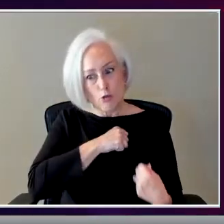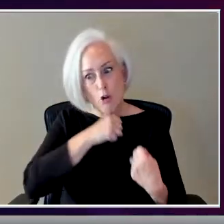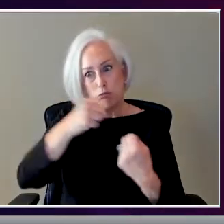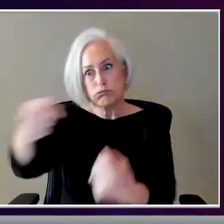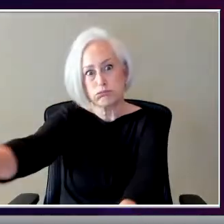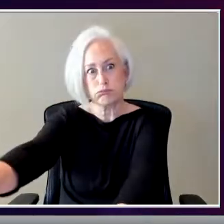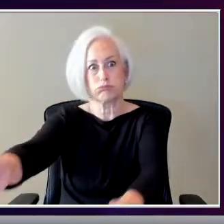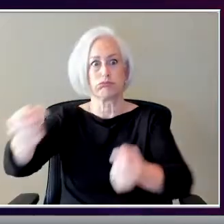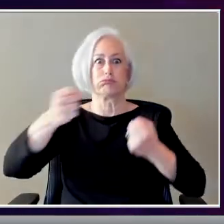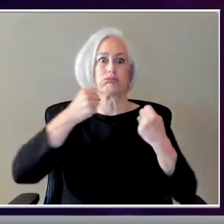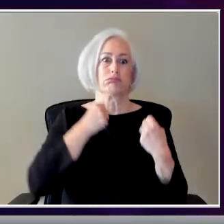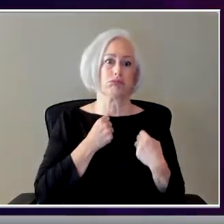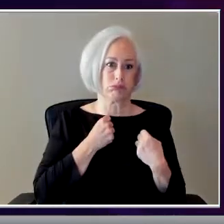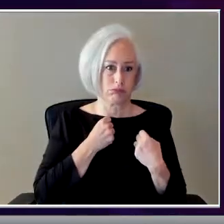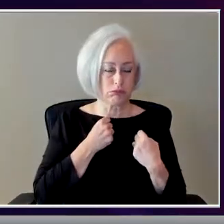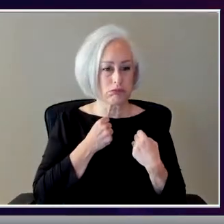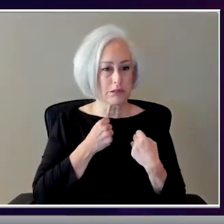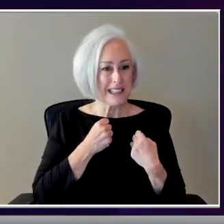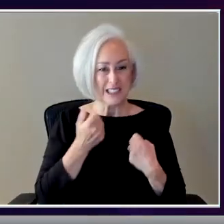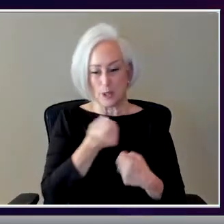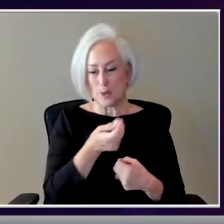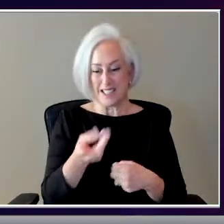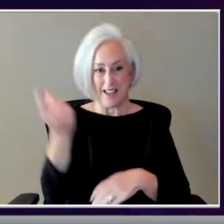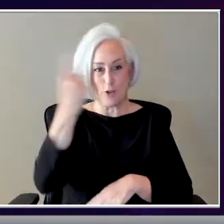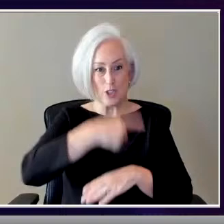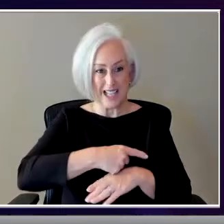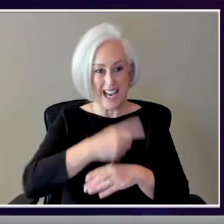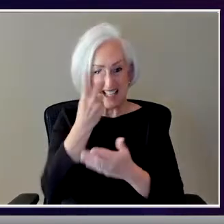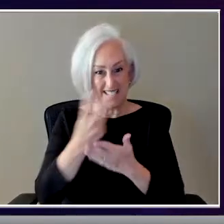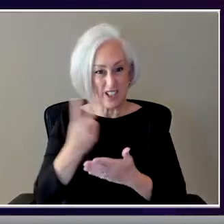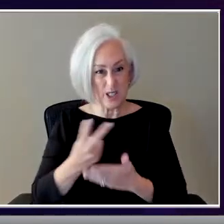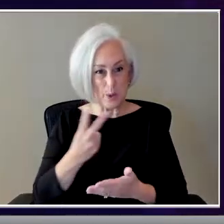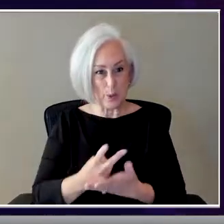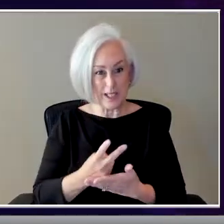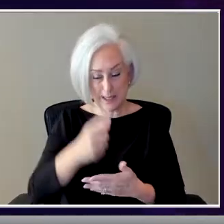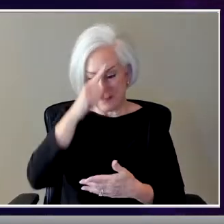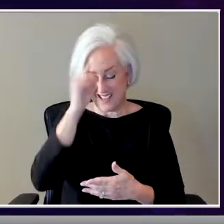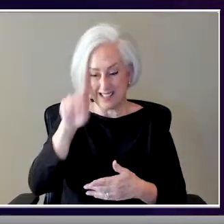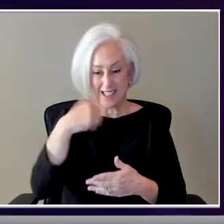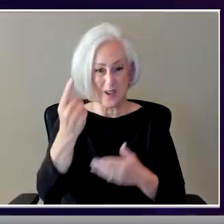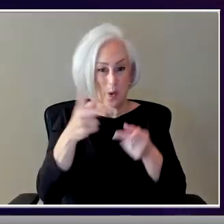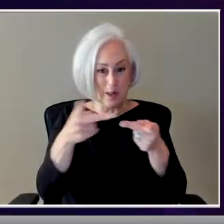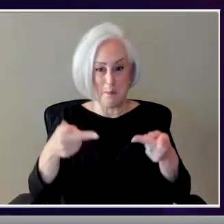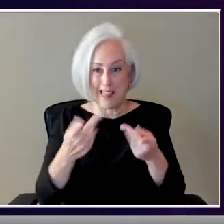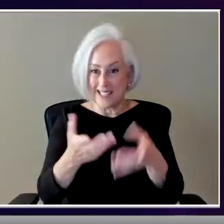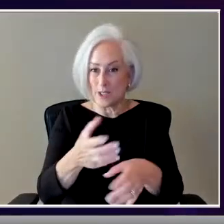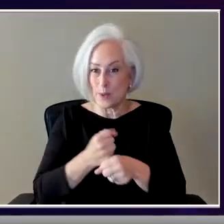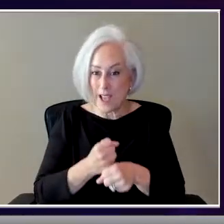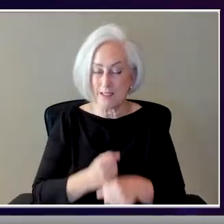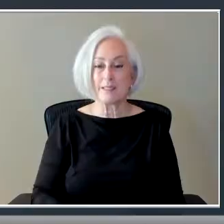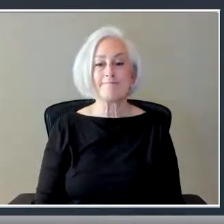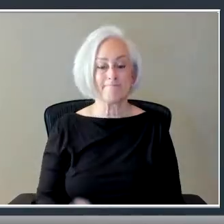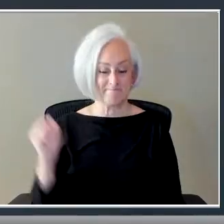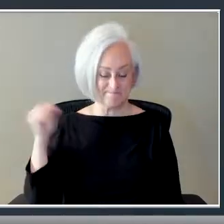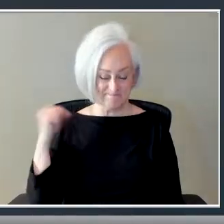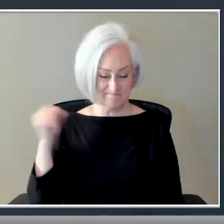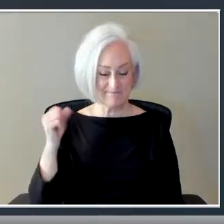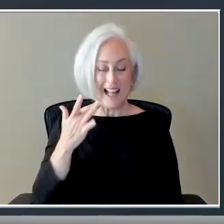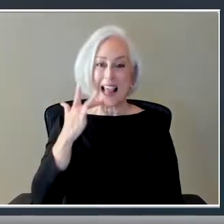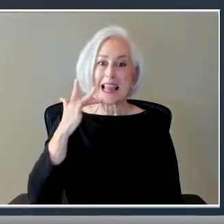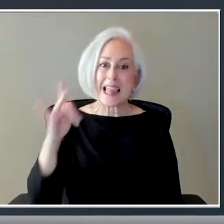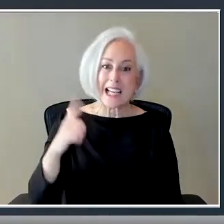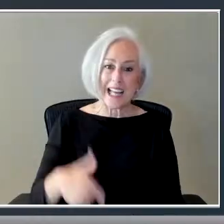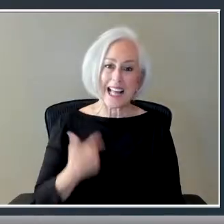and it takes them a couple of days because this is the place they can get it. What about you? Yes, luckily I live